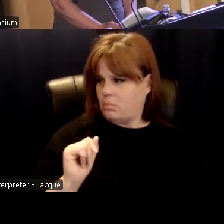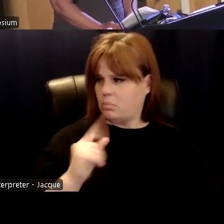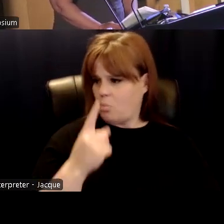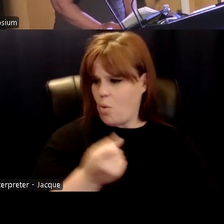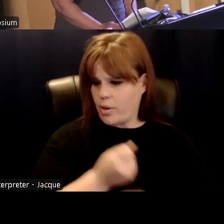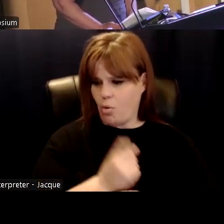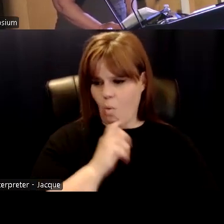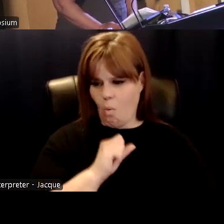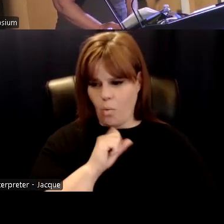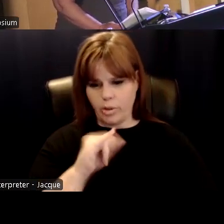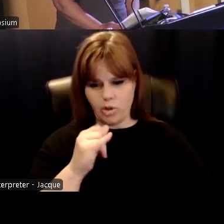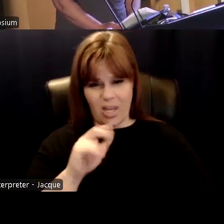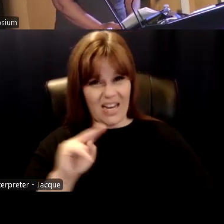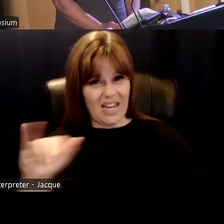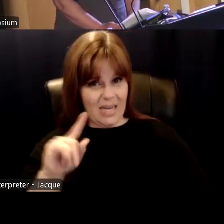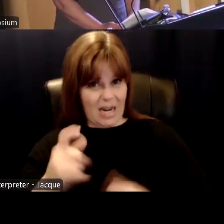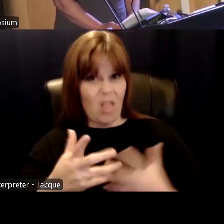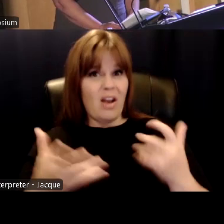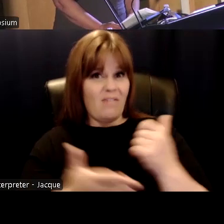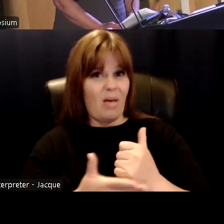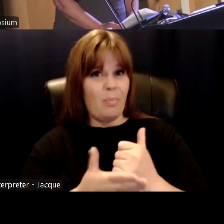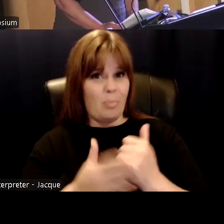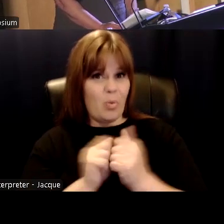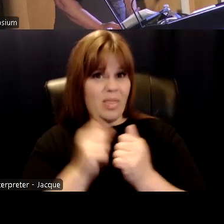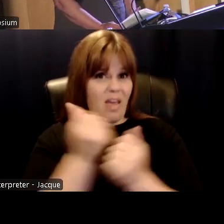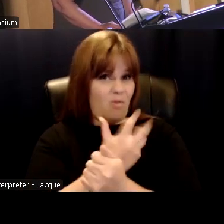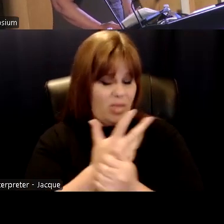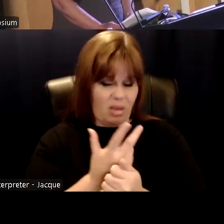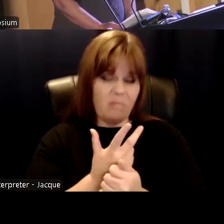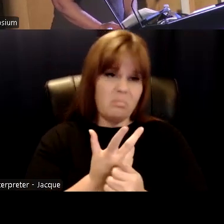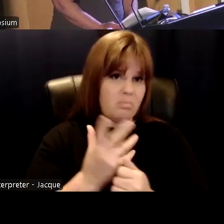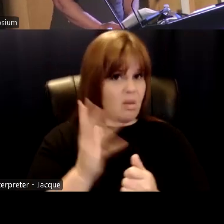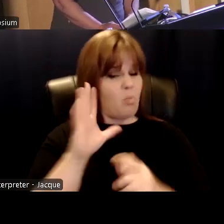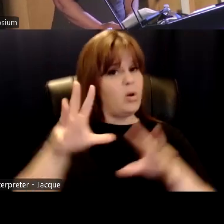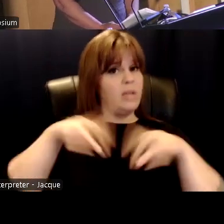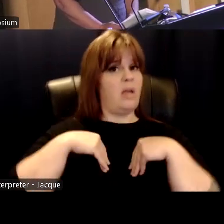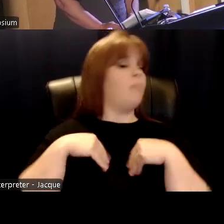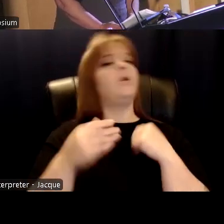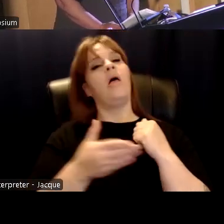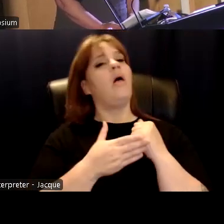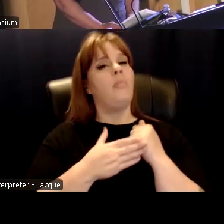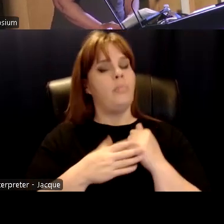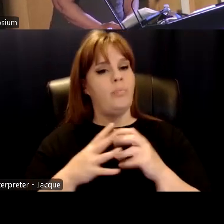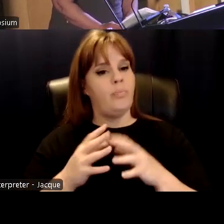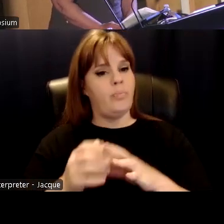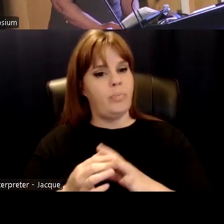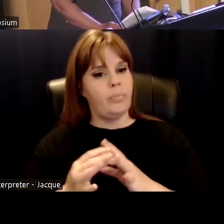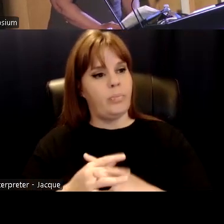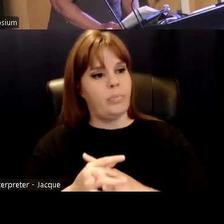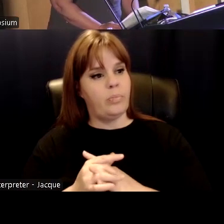Jenny needed a lot of help, like with everything, and was going to accept help. She wasn't going to try and do everything